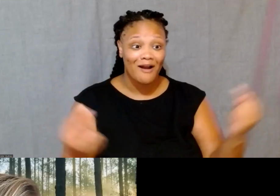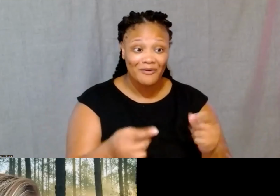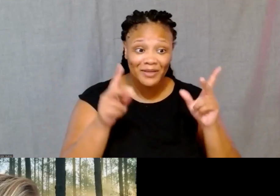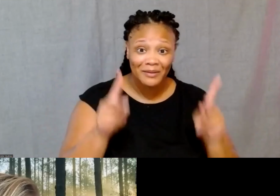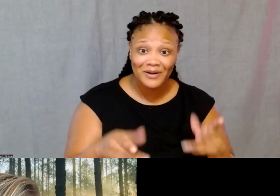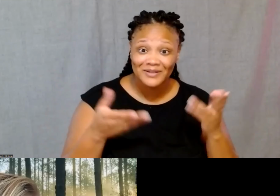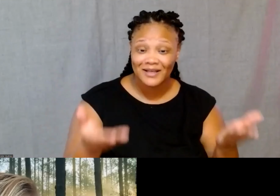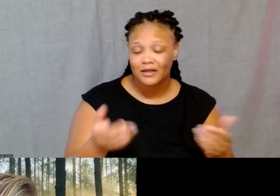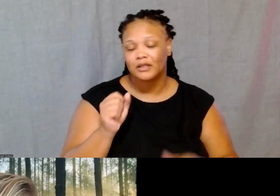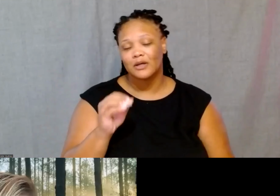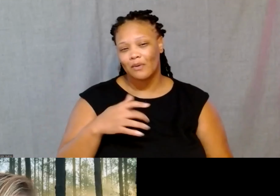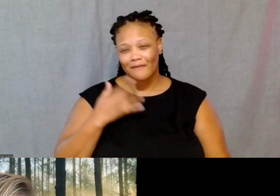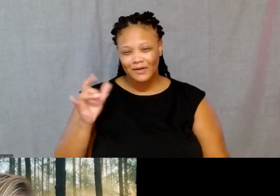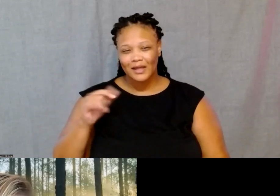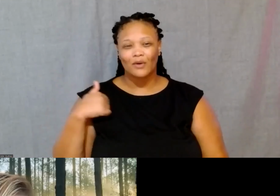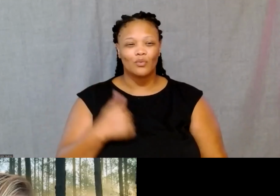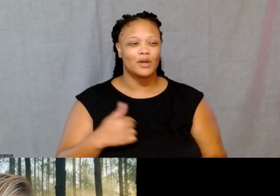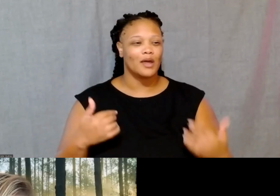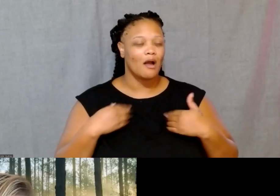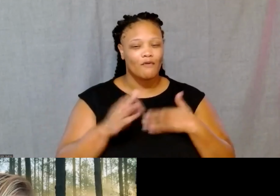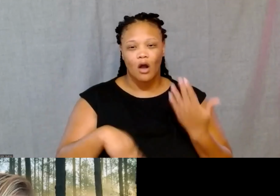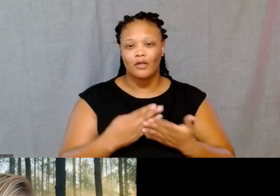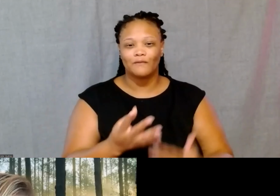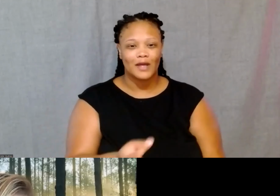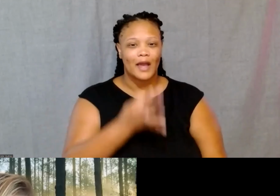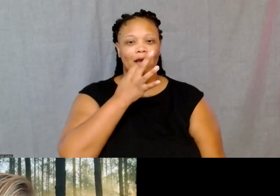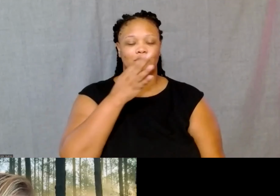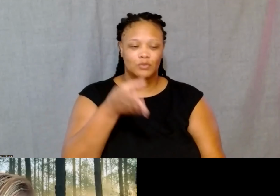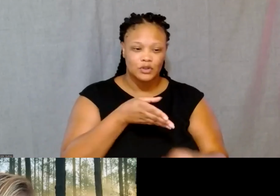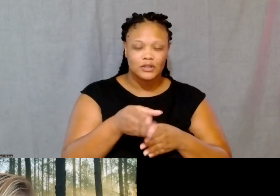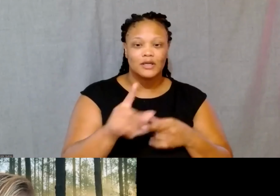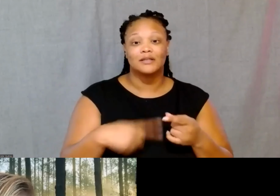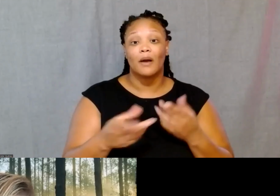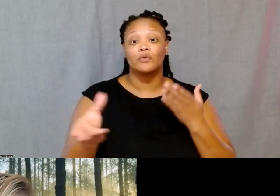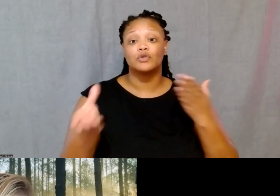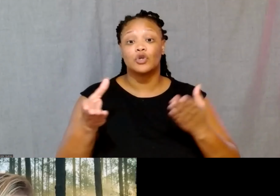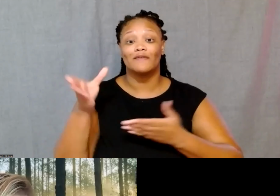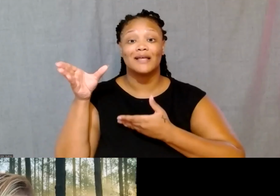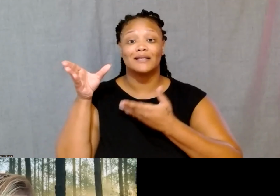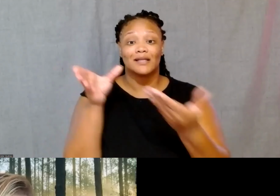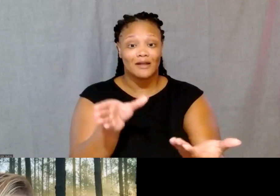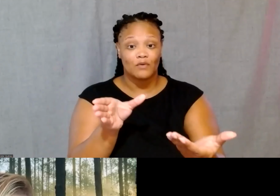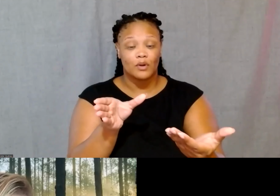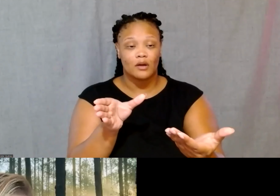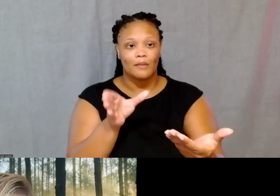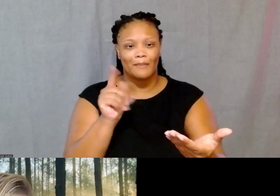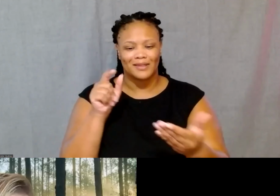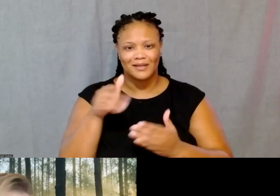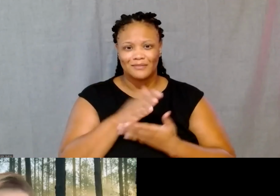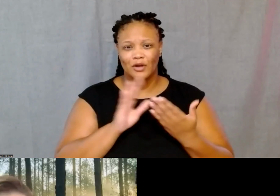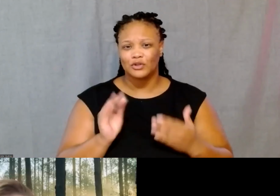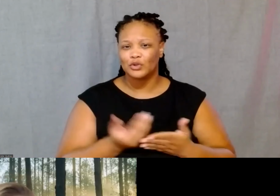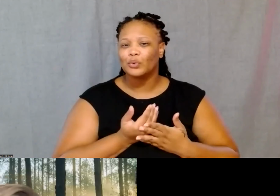like, I feel like we have all of this expertise in the service delivery space, but this is a new thing for us. So